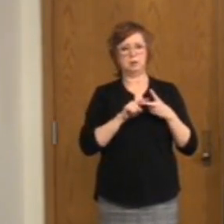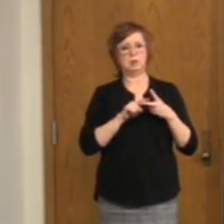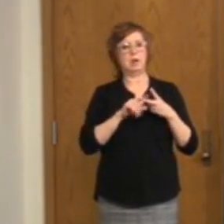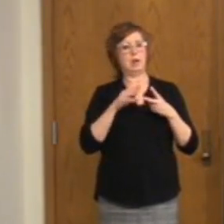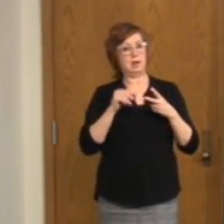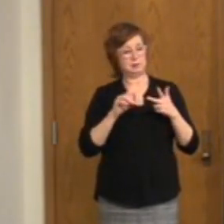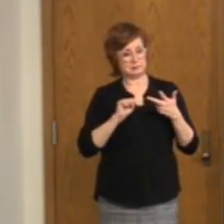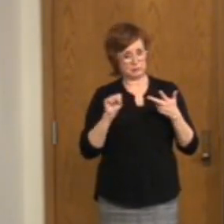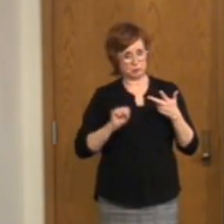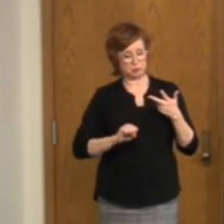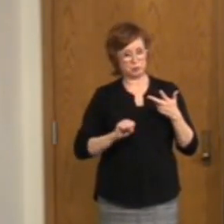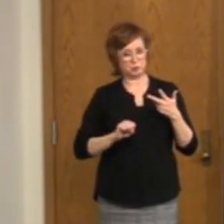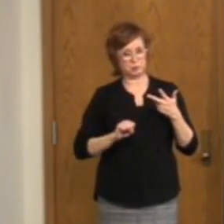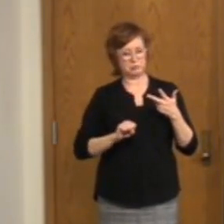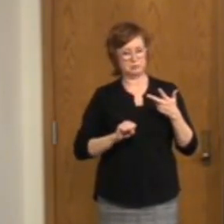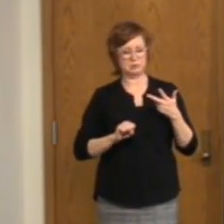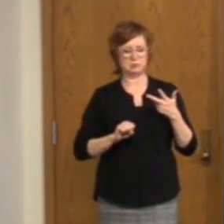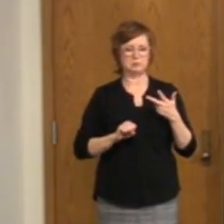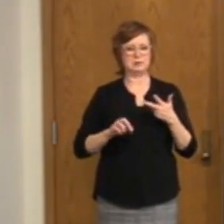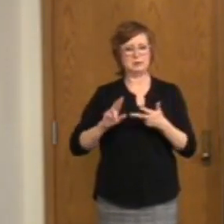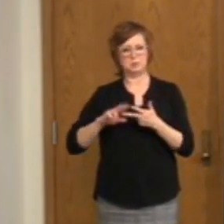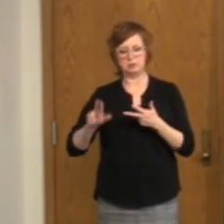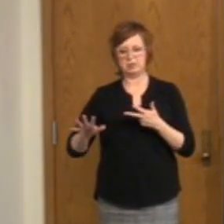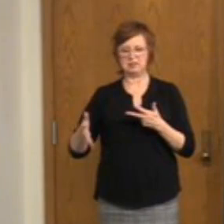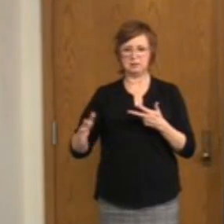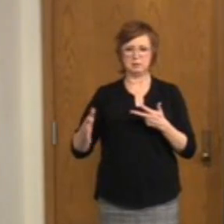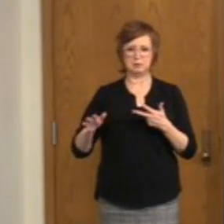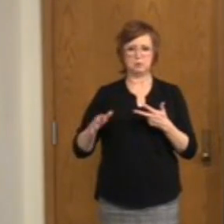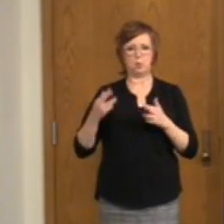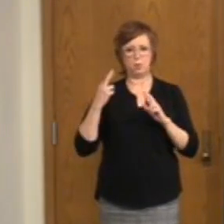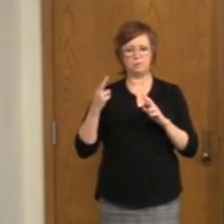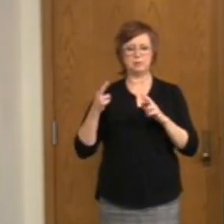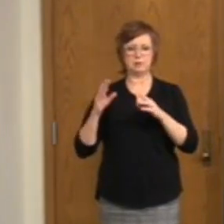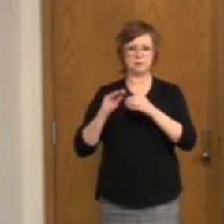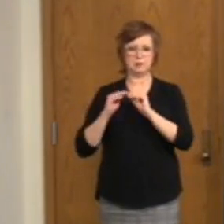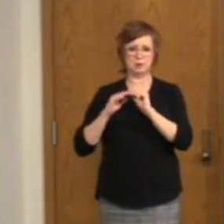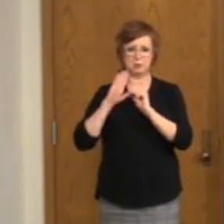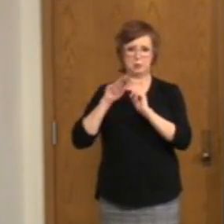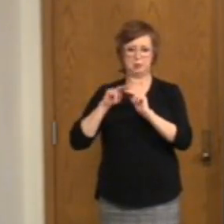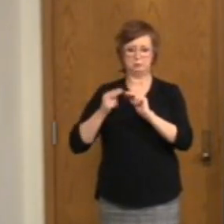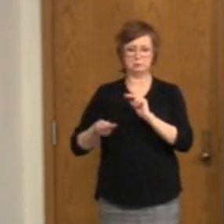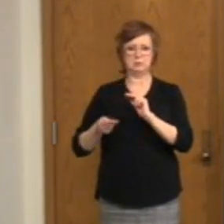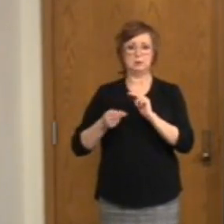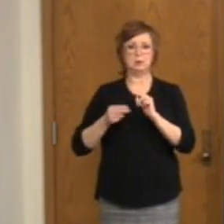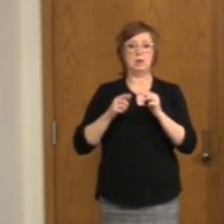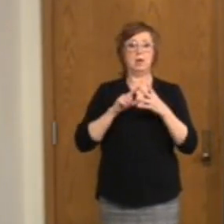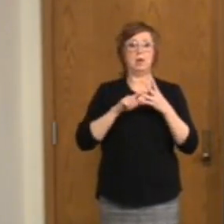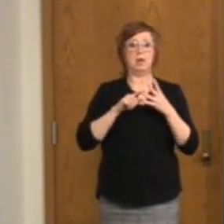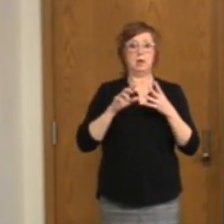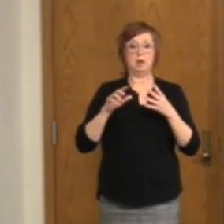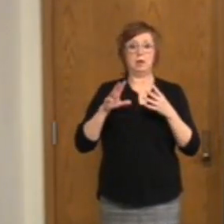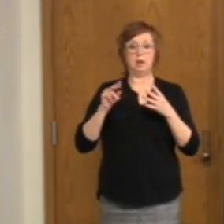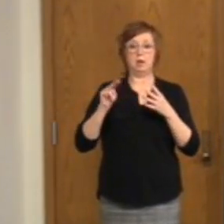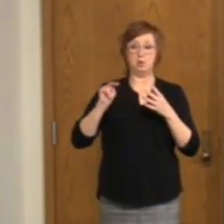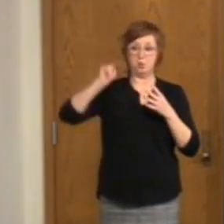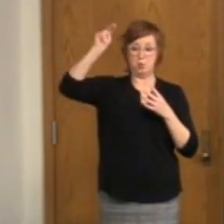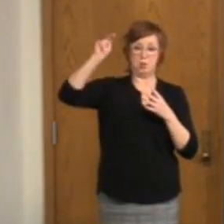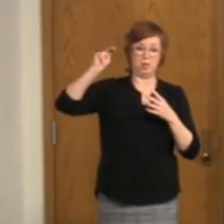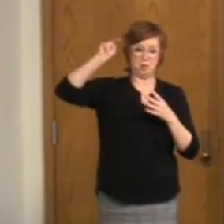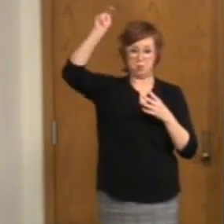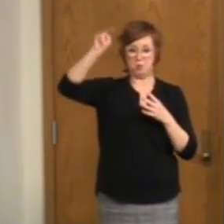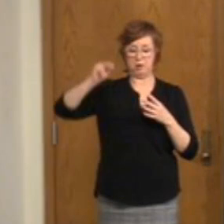Saskatoon as well. Regina was pretty quiet, a bit of activity there, but hopefully that'll come under control. And the far north and north also now showing a downward